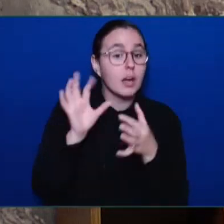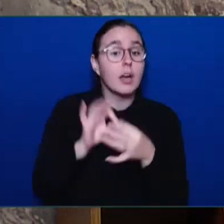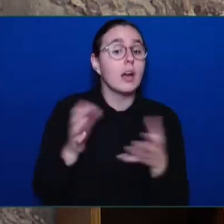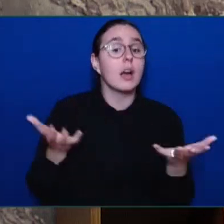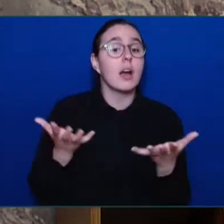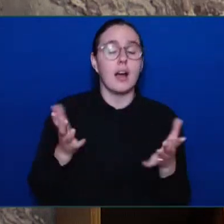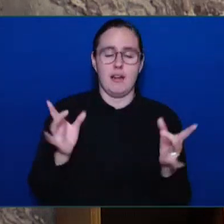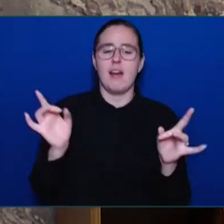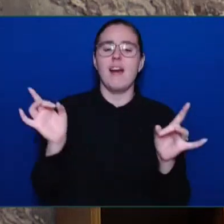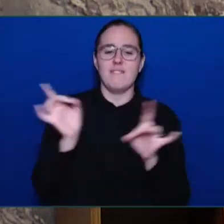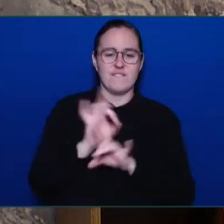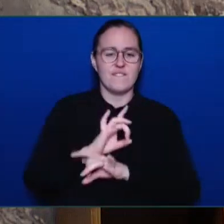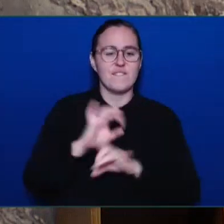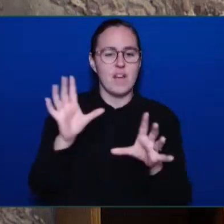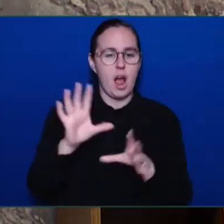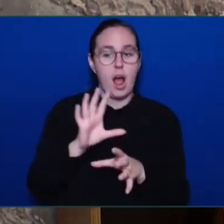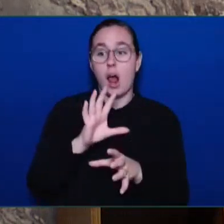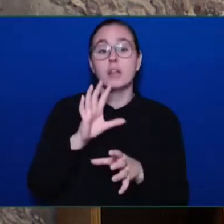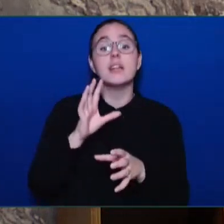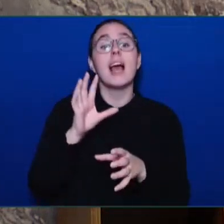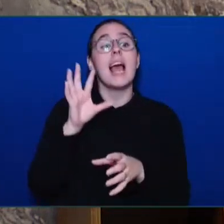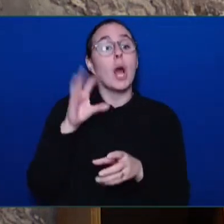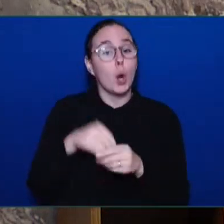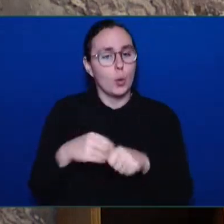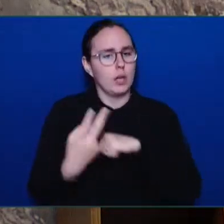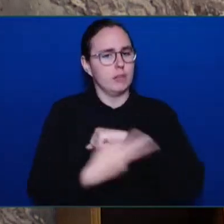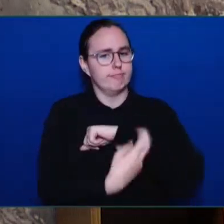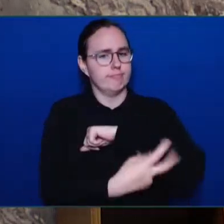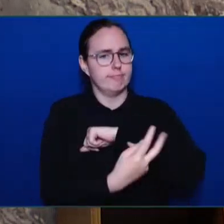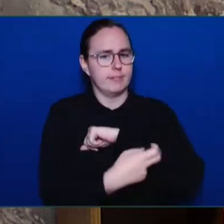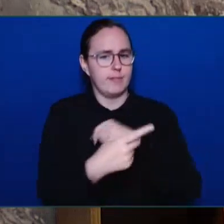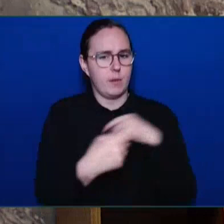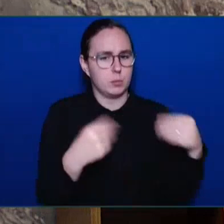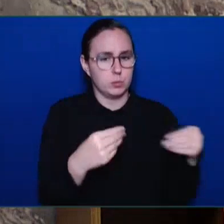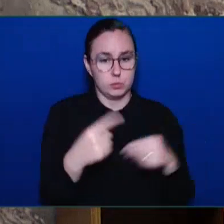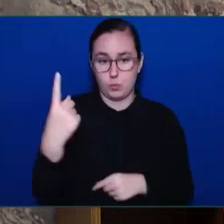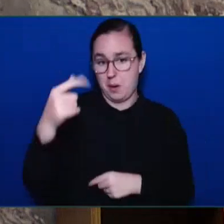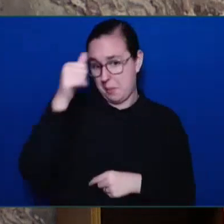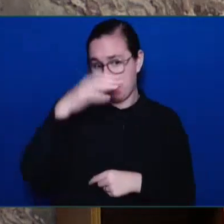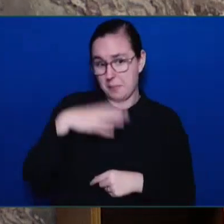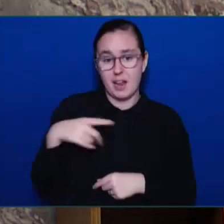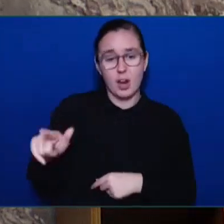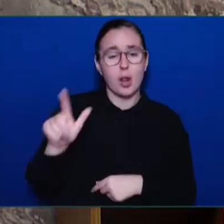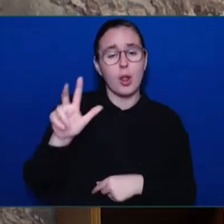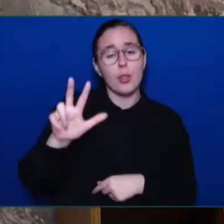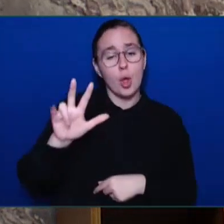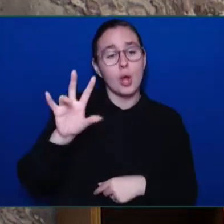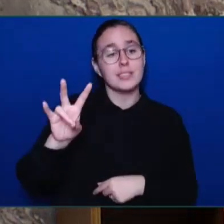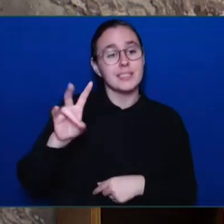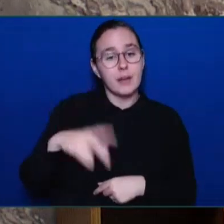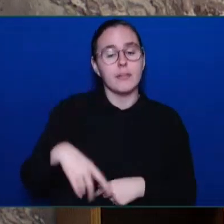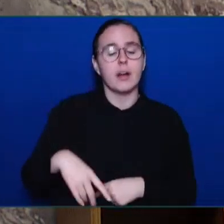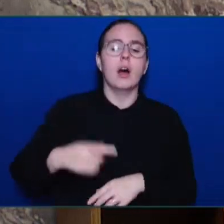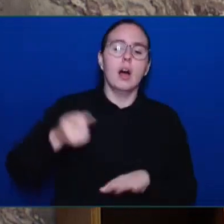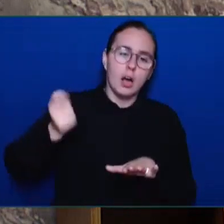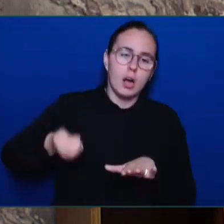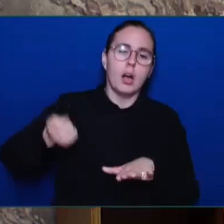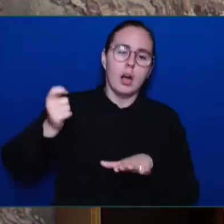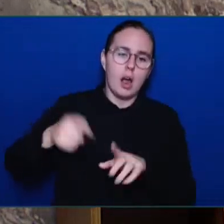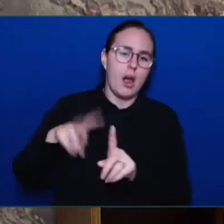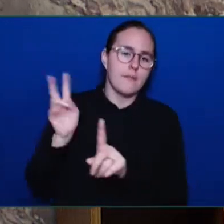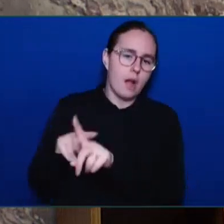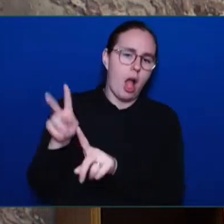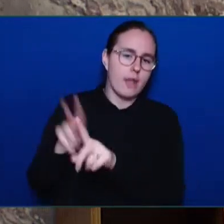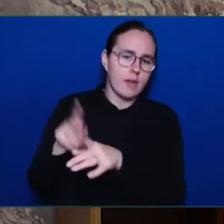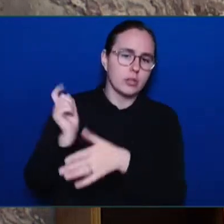a man with 37 criminal convictions entered a dollar store near Granville Street and threatened staff with a knife. Staff